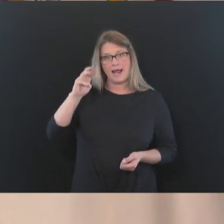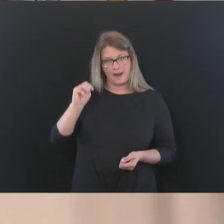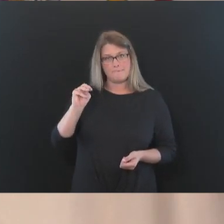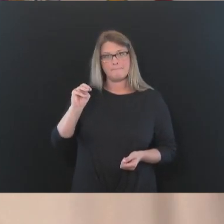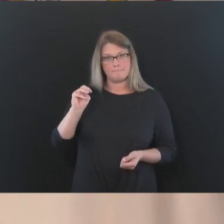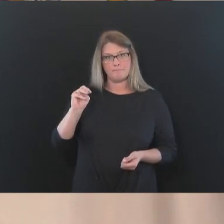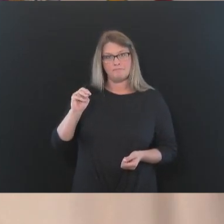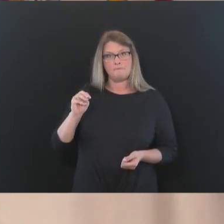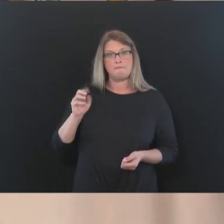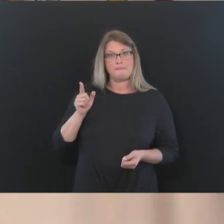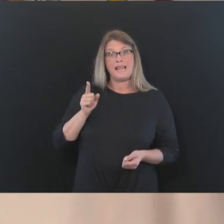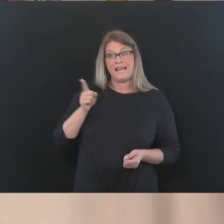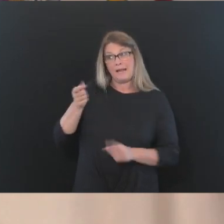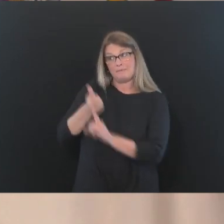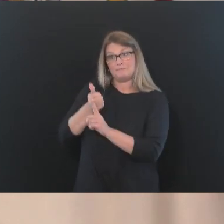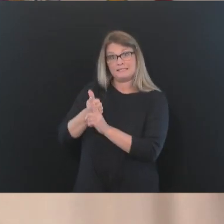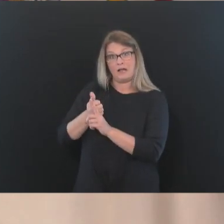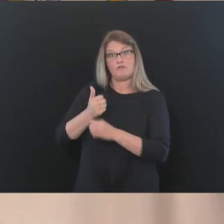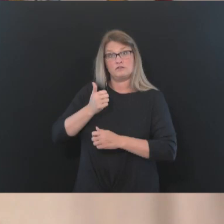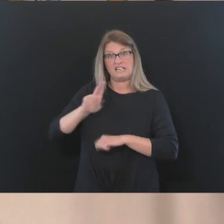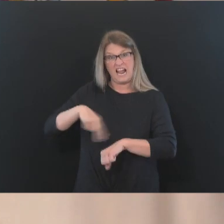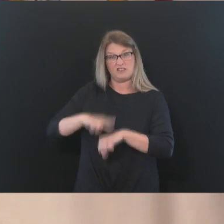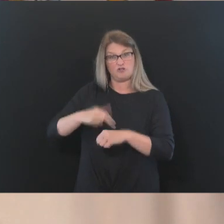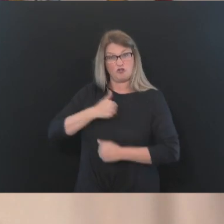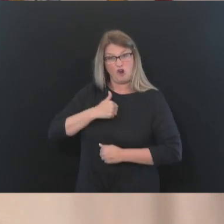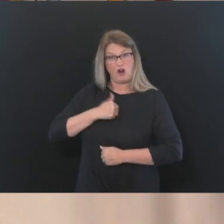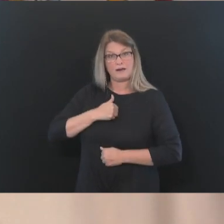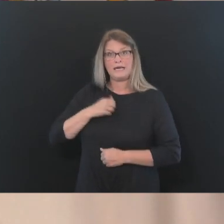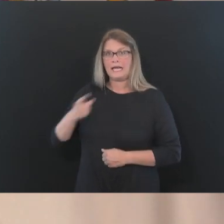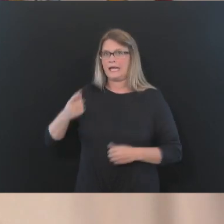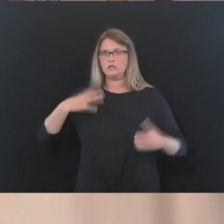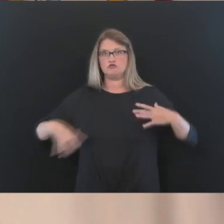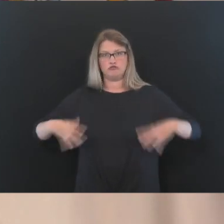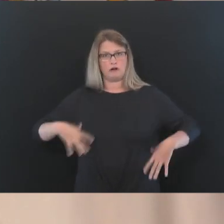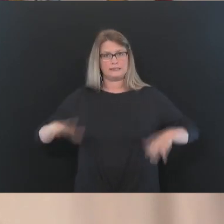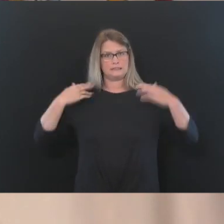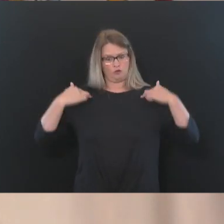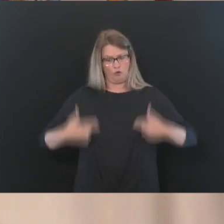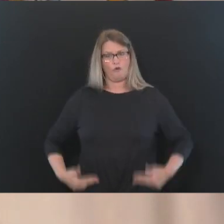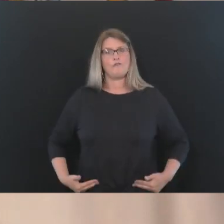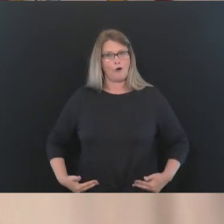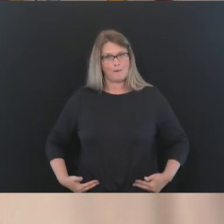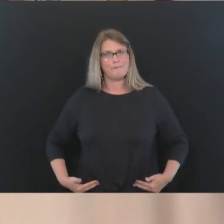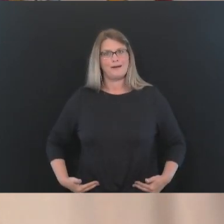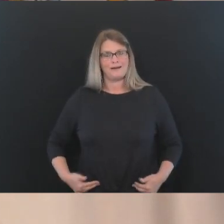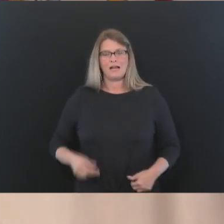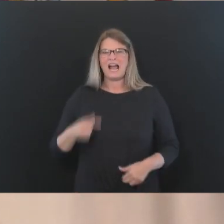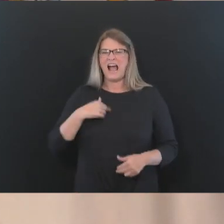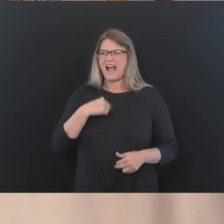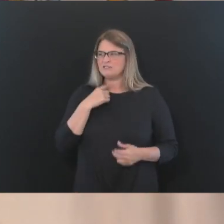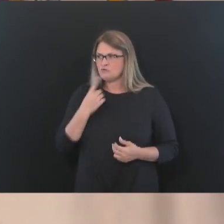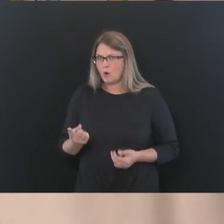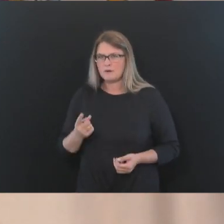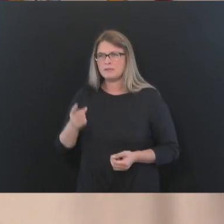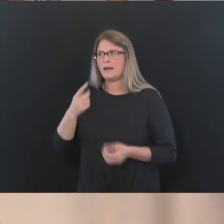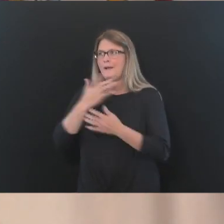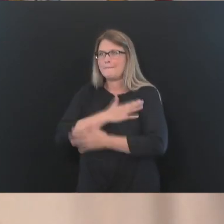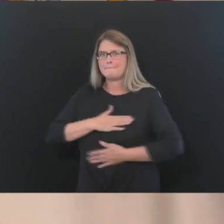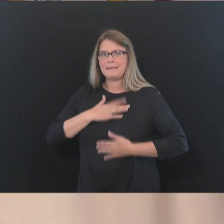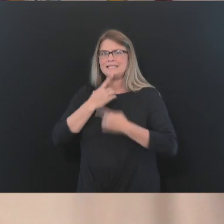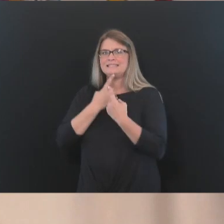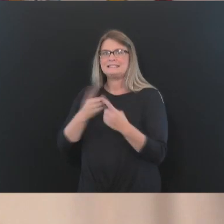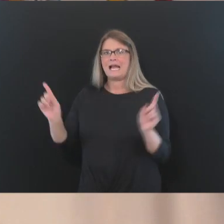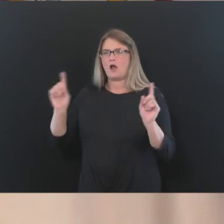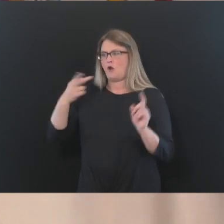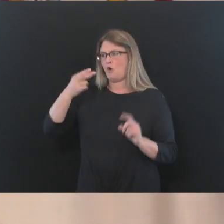being a guardsman, he was dressed in his uniform, and I said, I want you to tell General